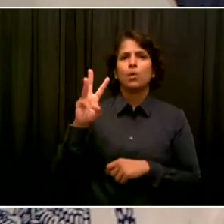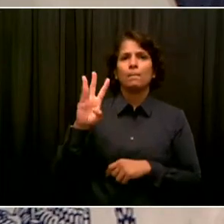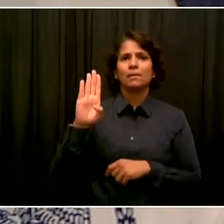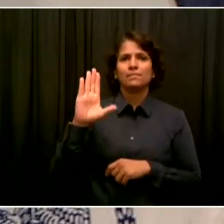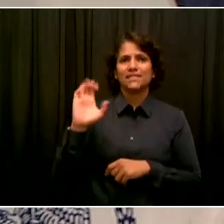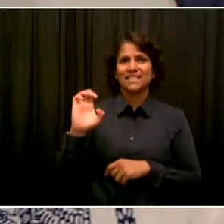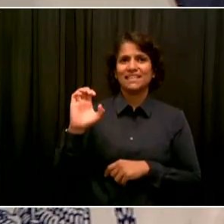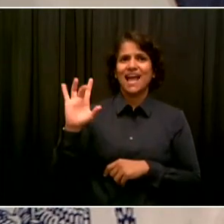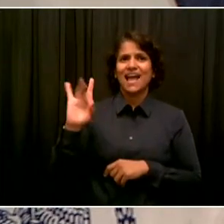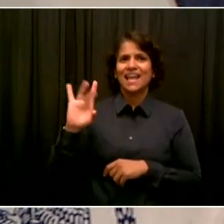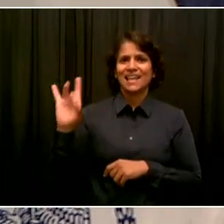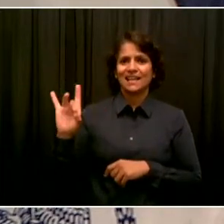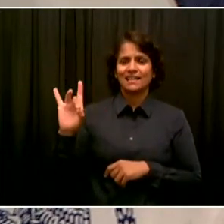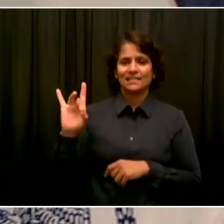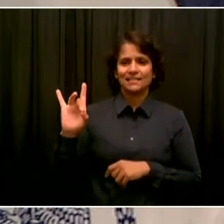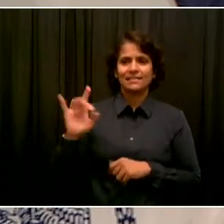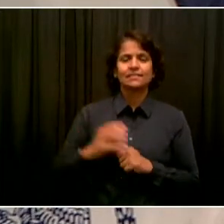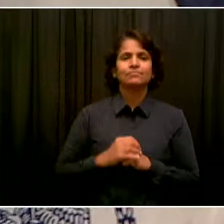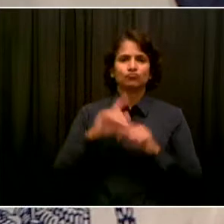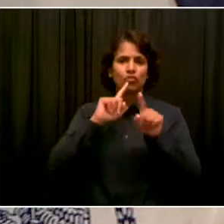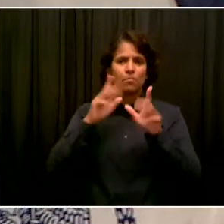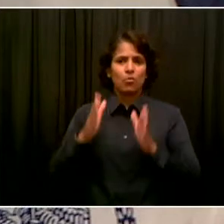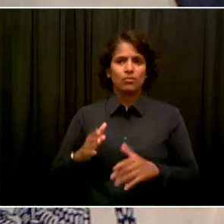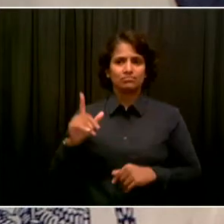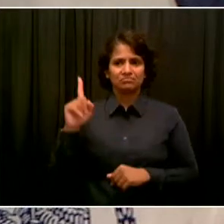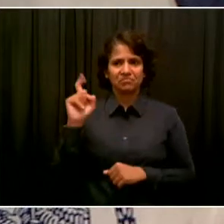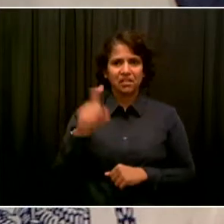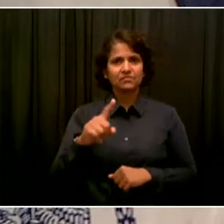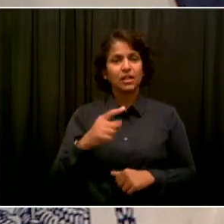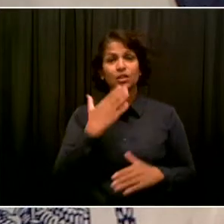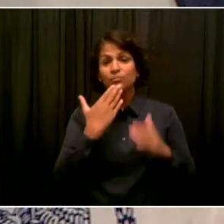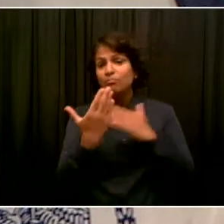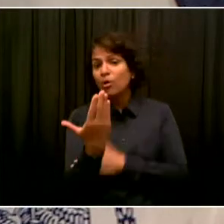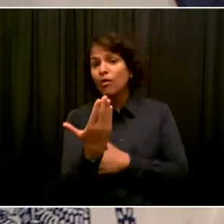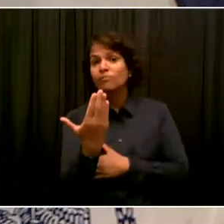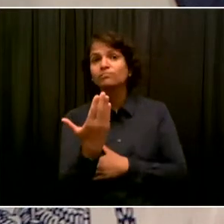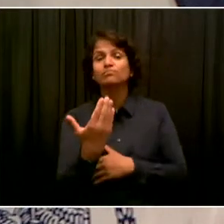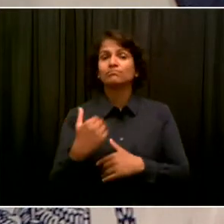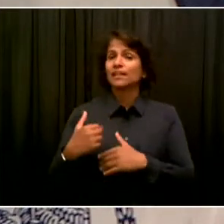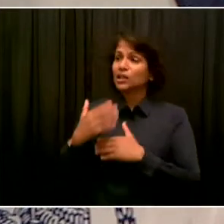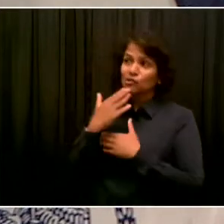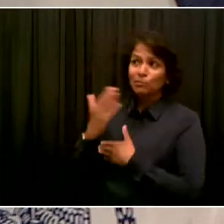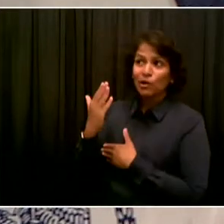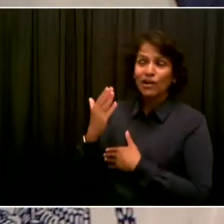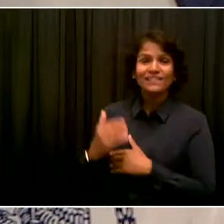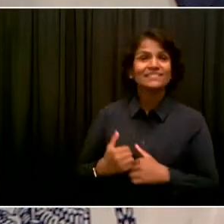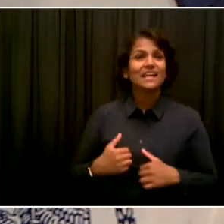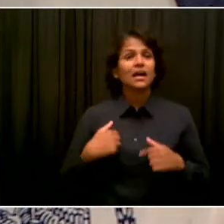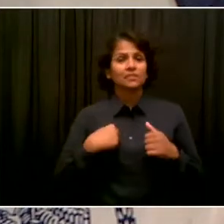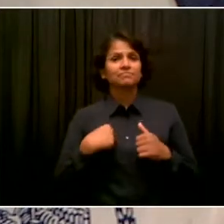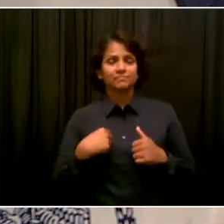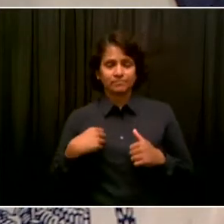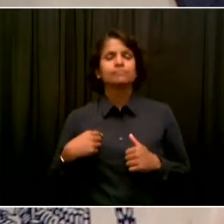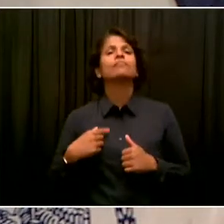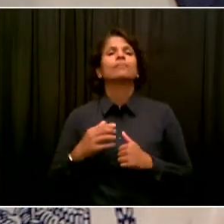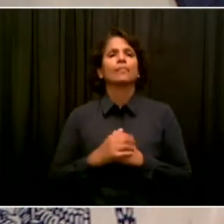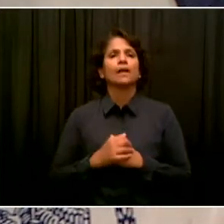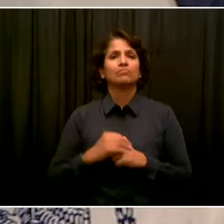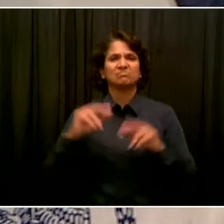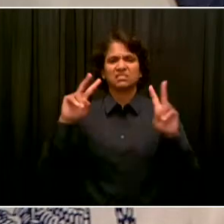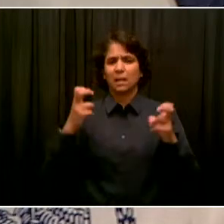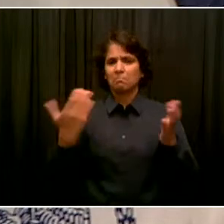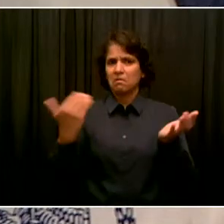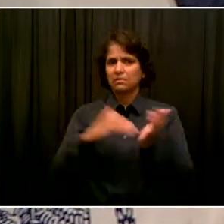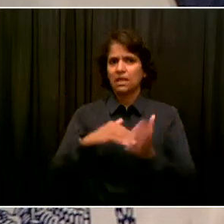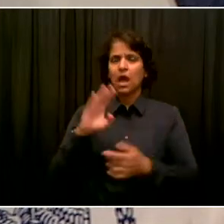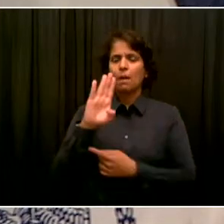Good, Steve. How you doing? Doing all right. First question, I wanted to go back to booster shots. The governor,